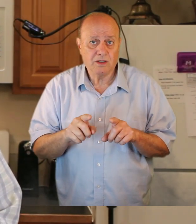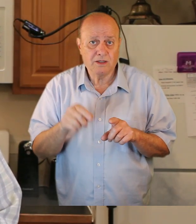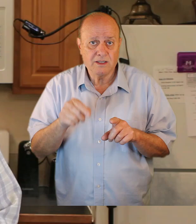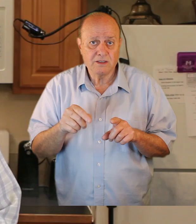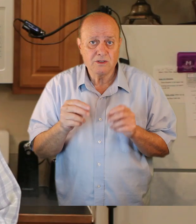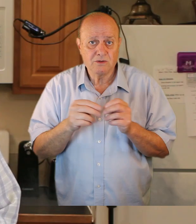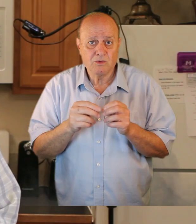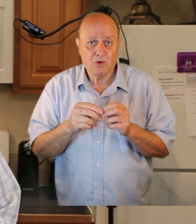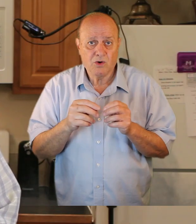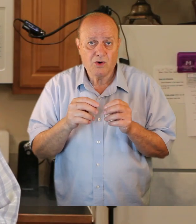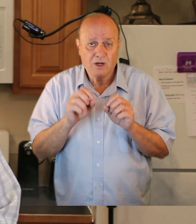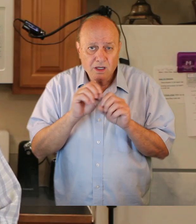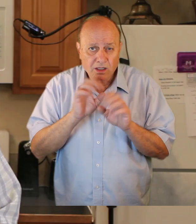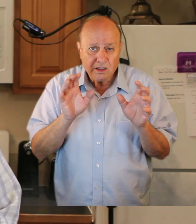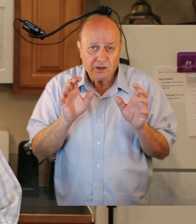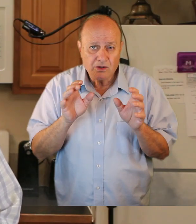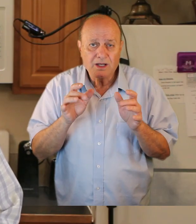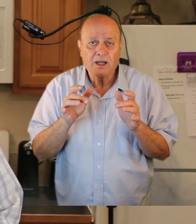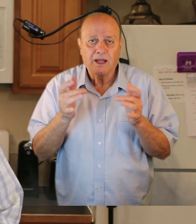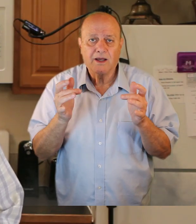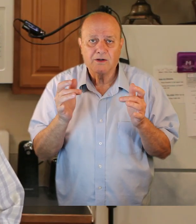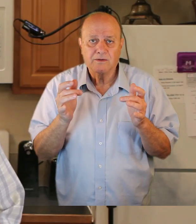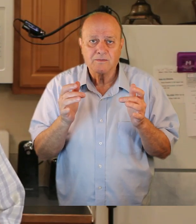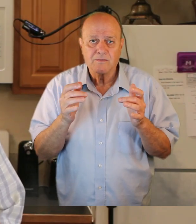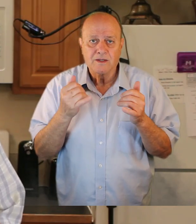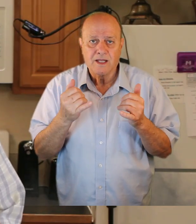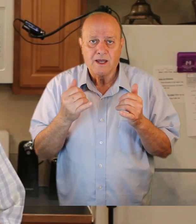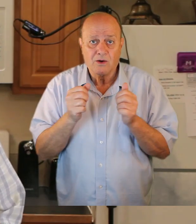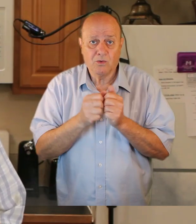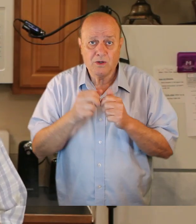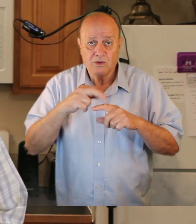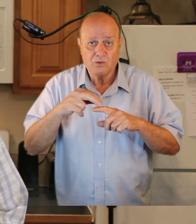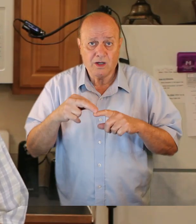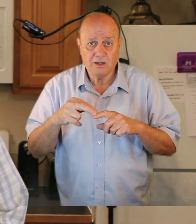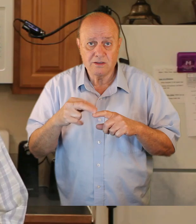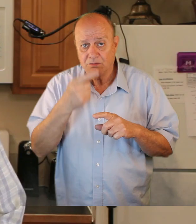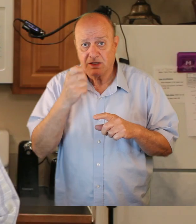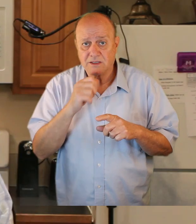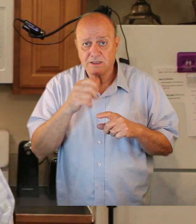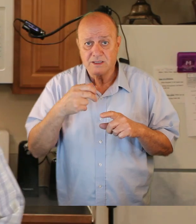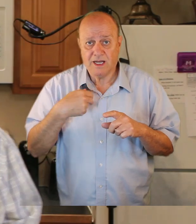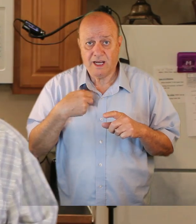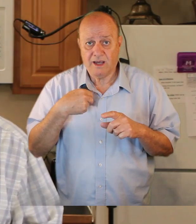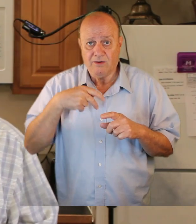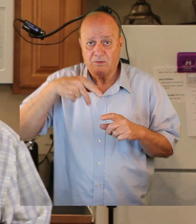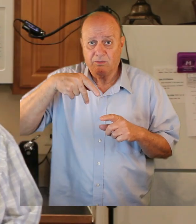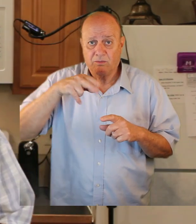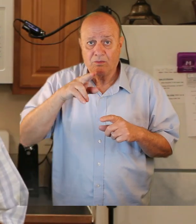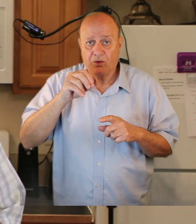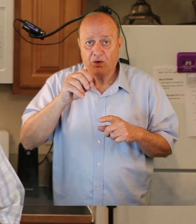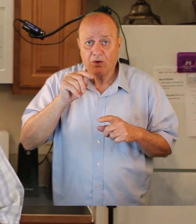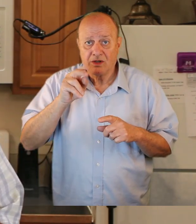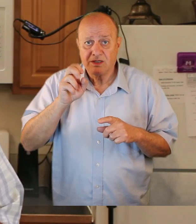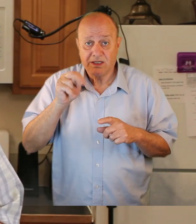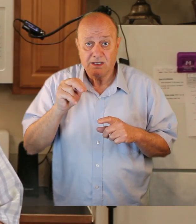more translucent and has a lighter texture to it, obviously. Now, with rice, because it doesn't have as much